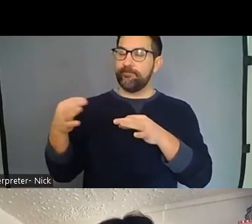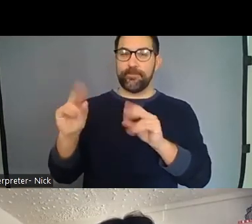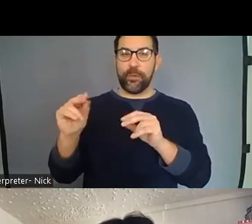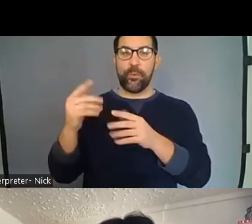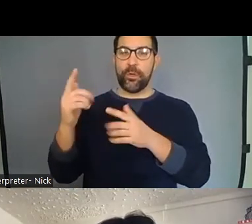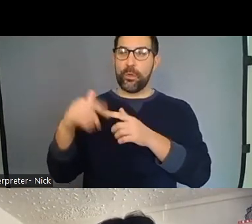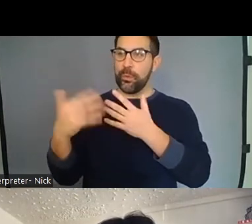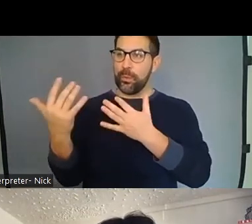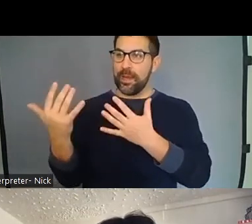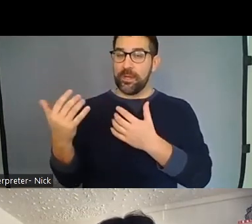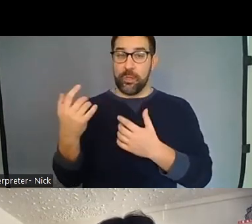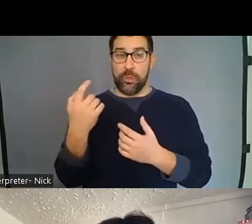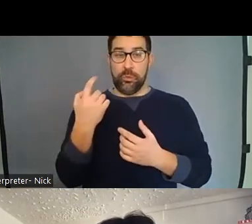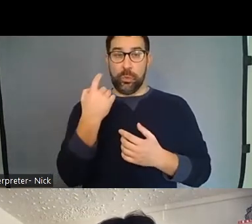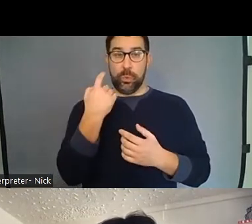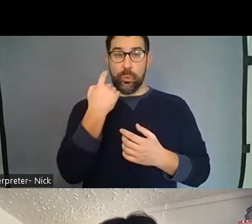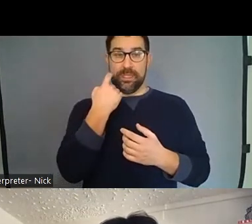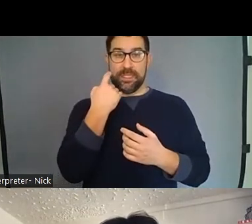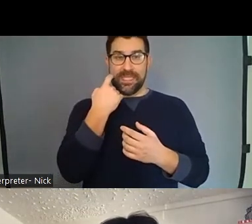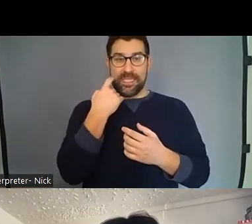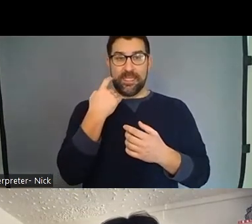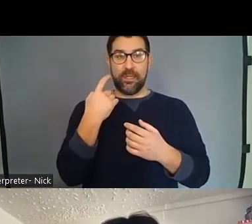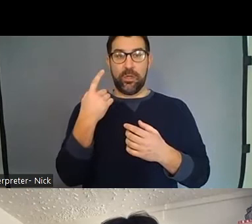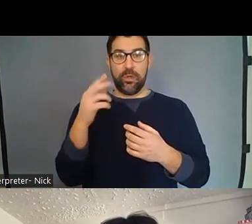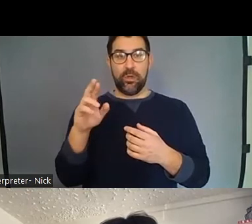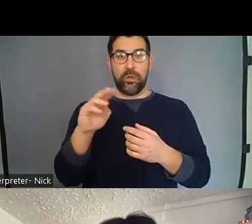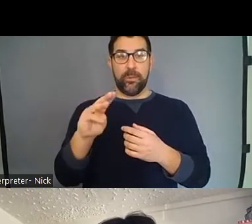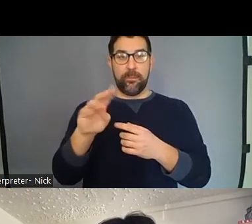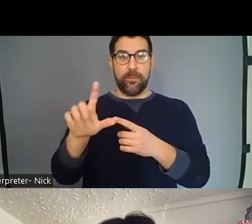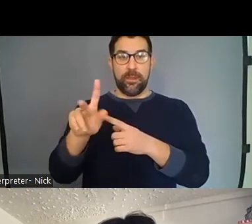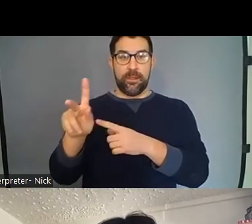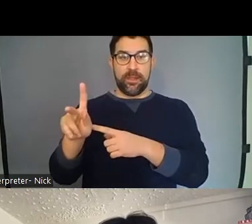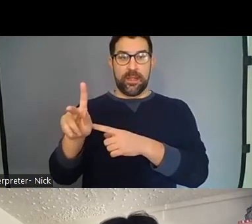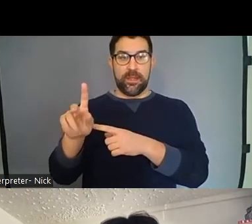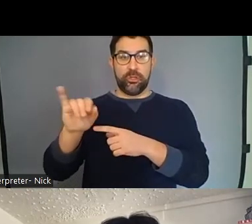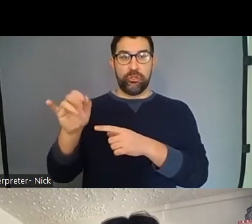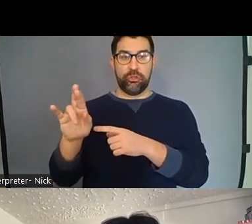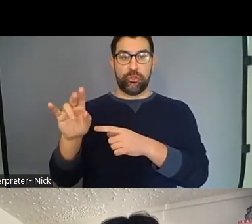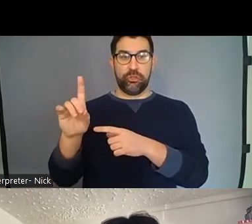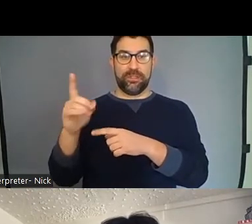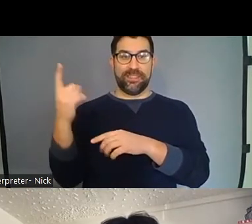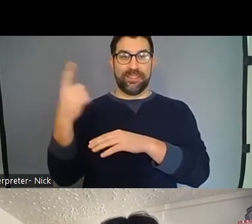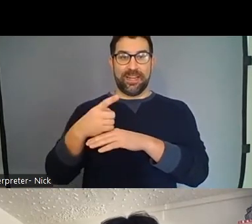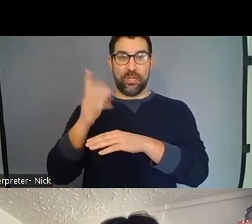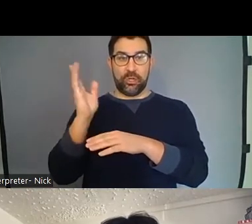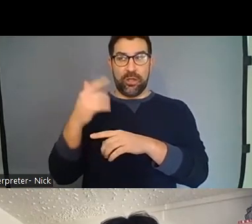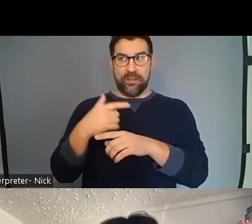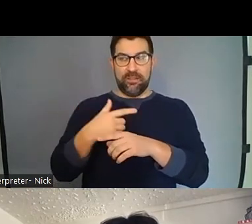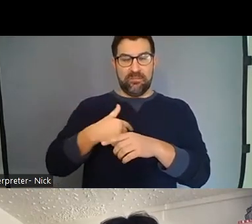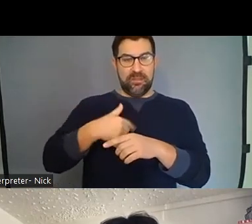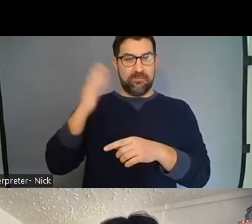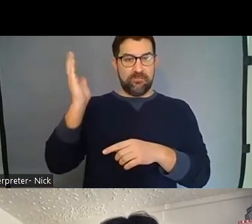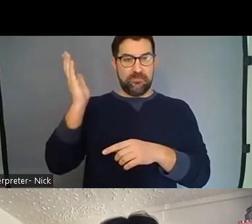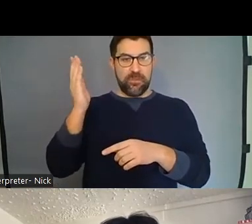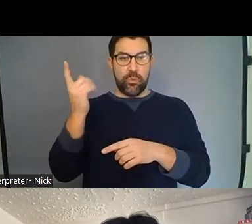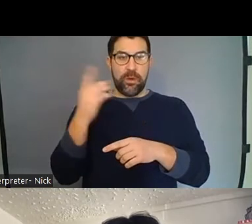And recently in a Reverend Martin Luther King Jr. Day talk that I gave, I shared one